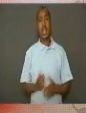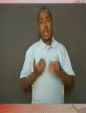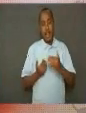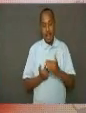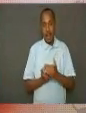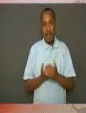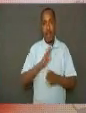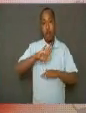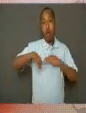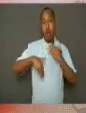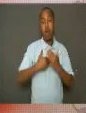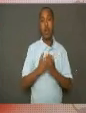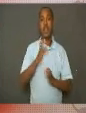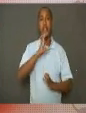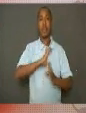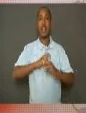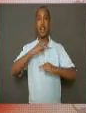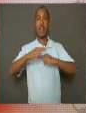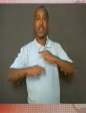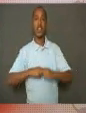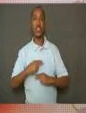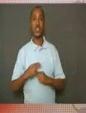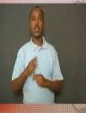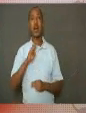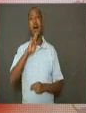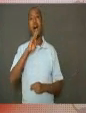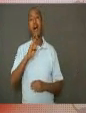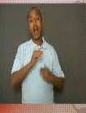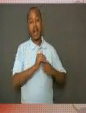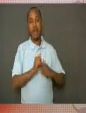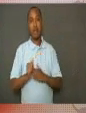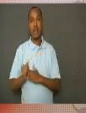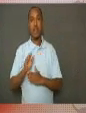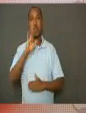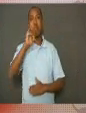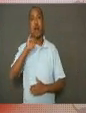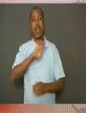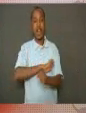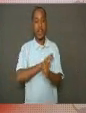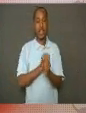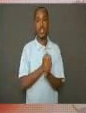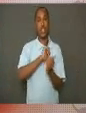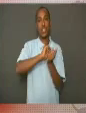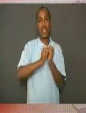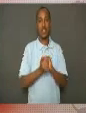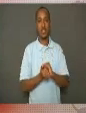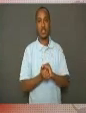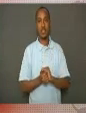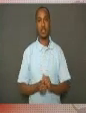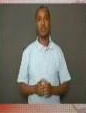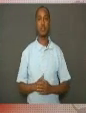Nearly all chemical reactions are accompanied by energy changes.